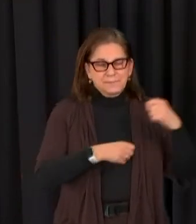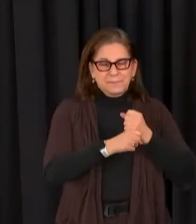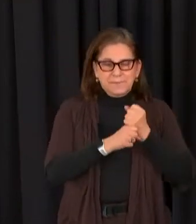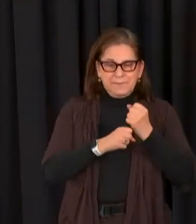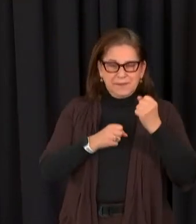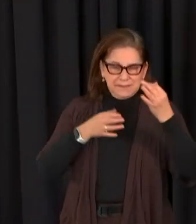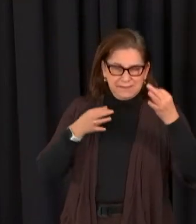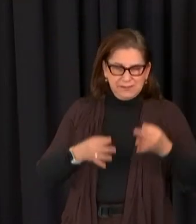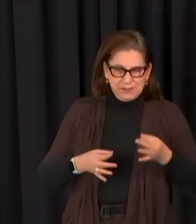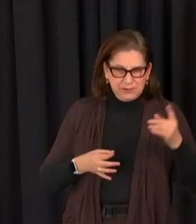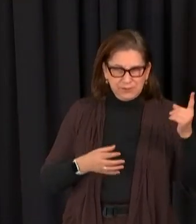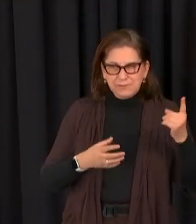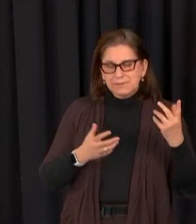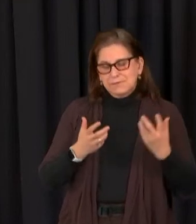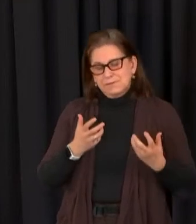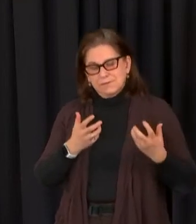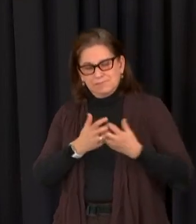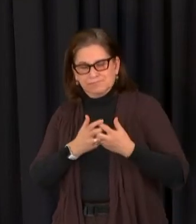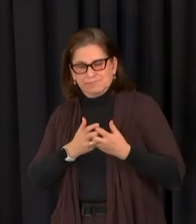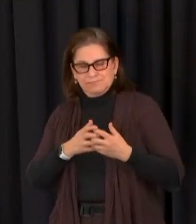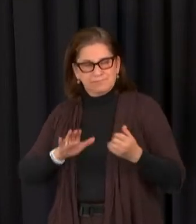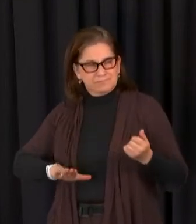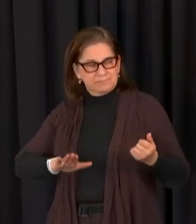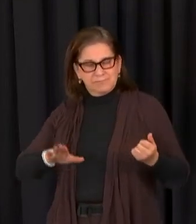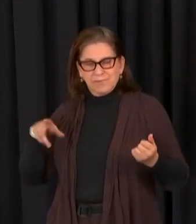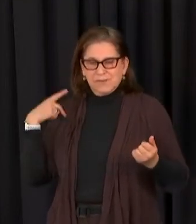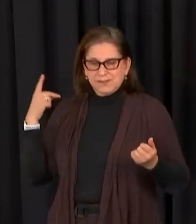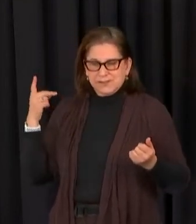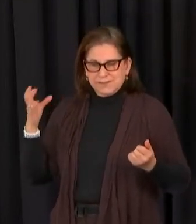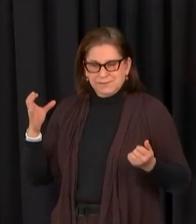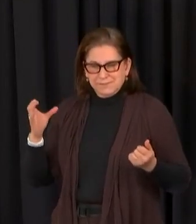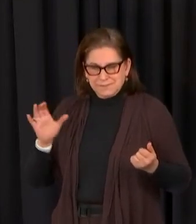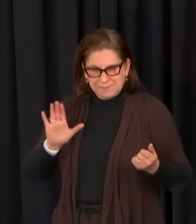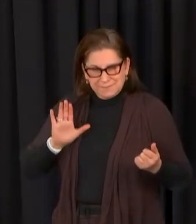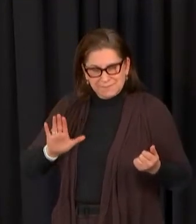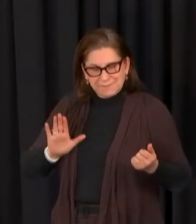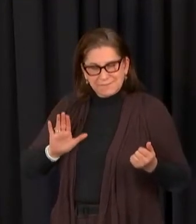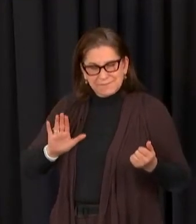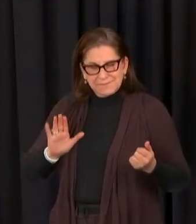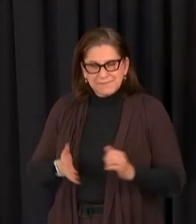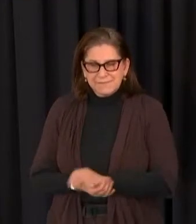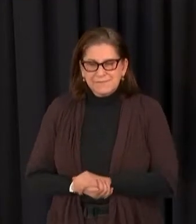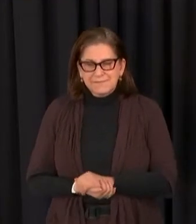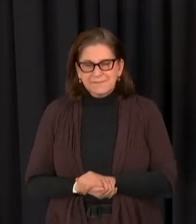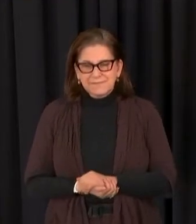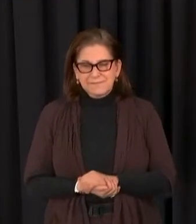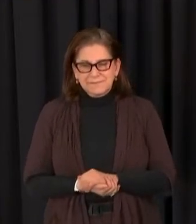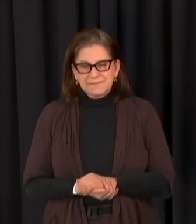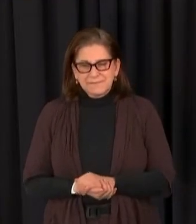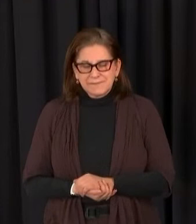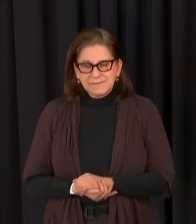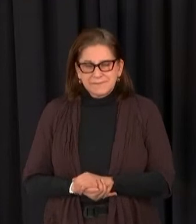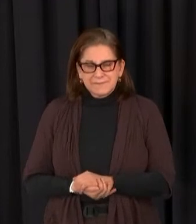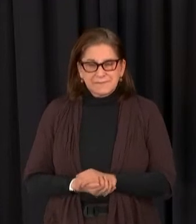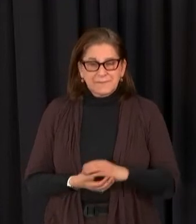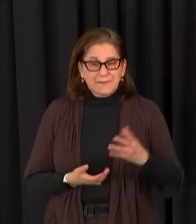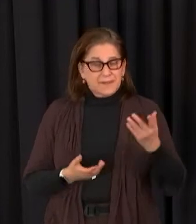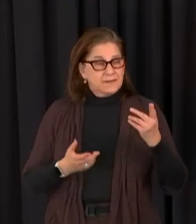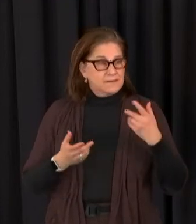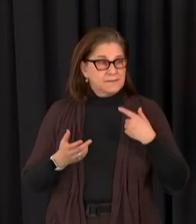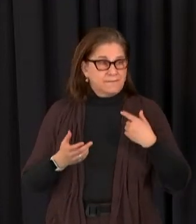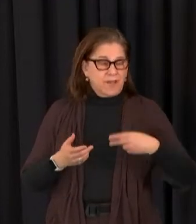can accommodate when you have a outsized worker population like we